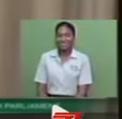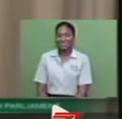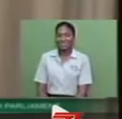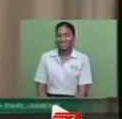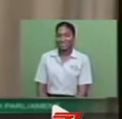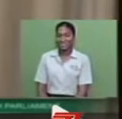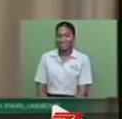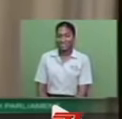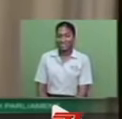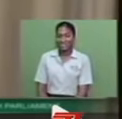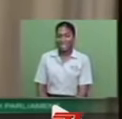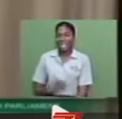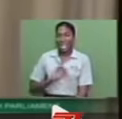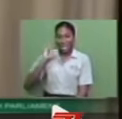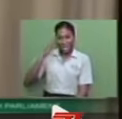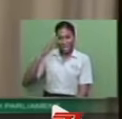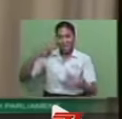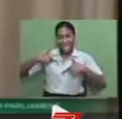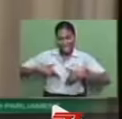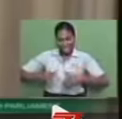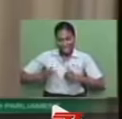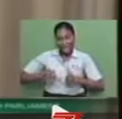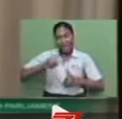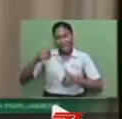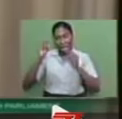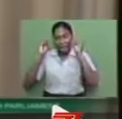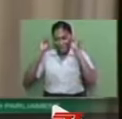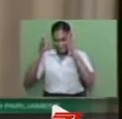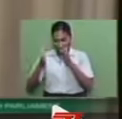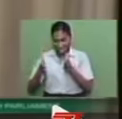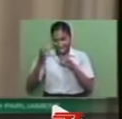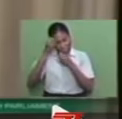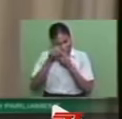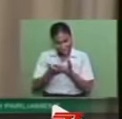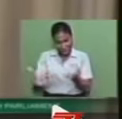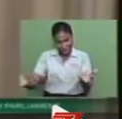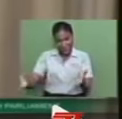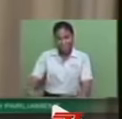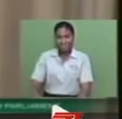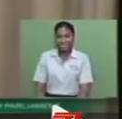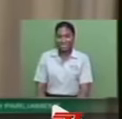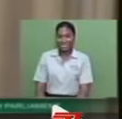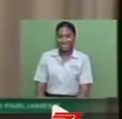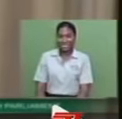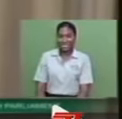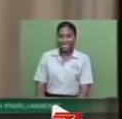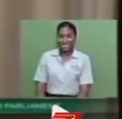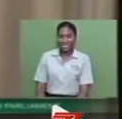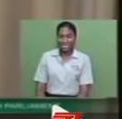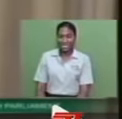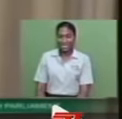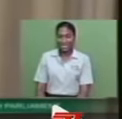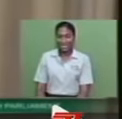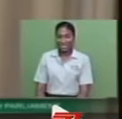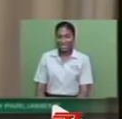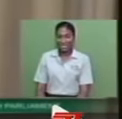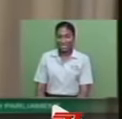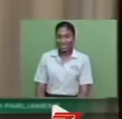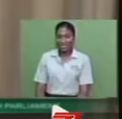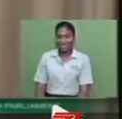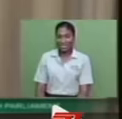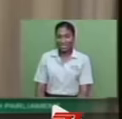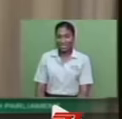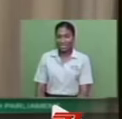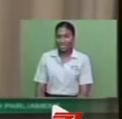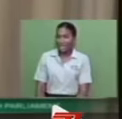but I'll leave it for them in the interest of time. None of those promises have materialized. We talk big,